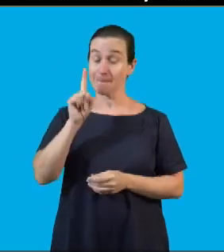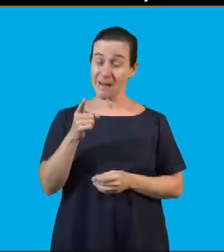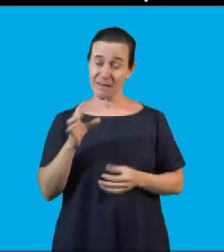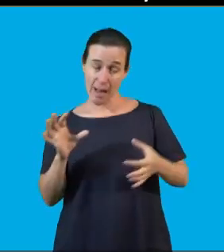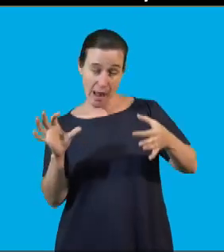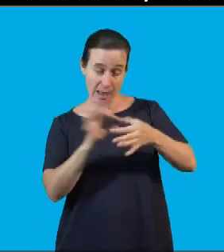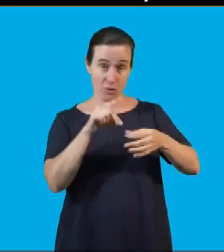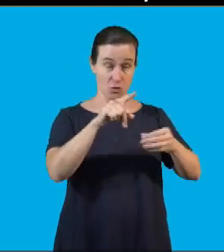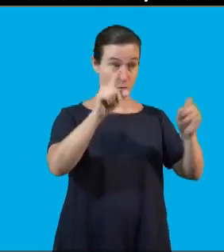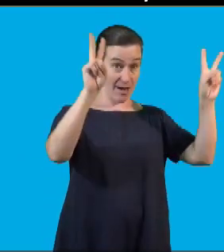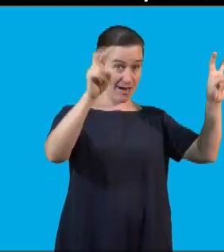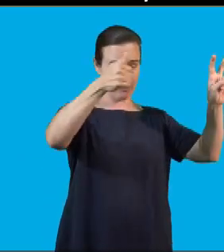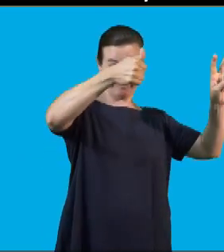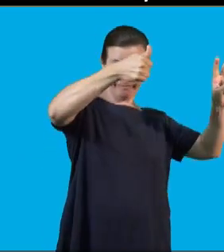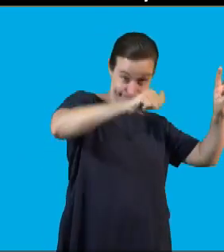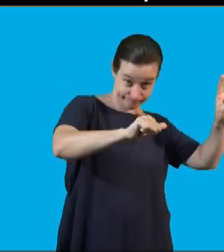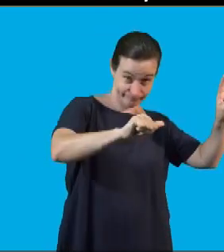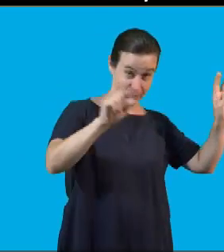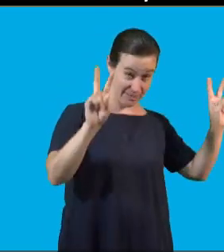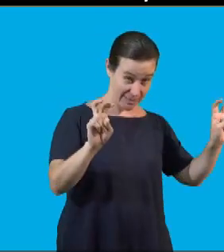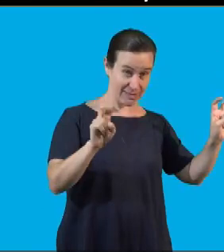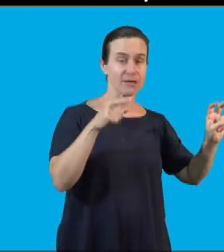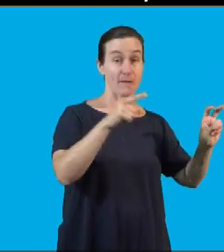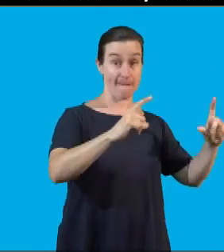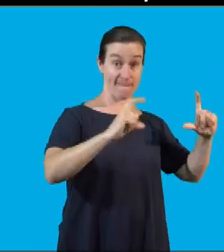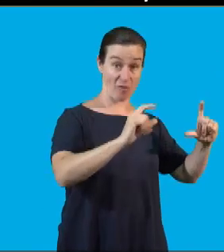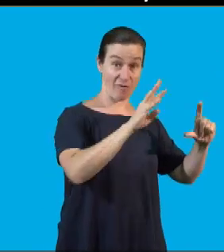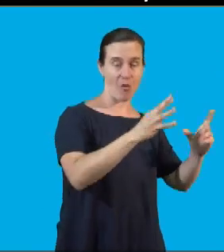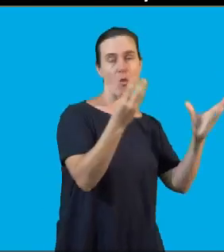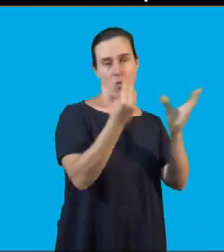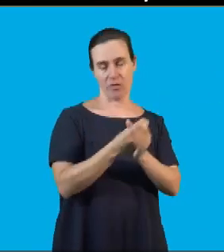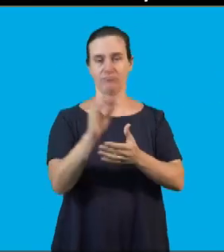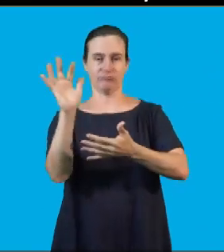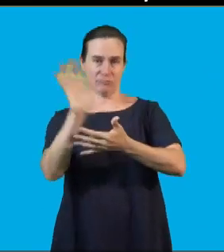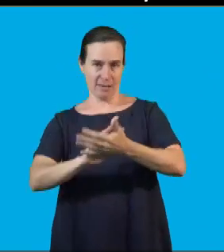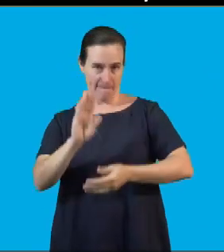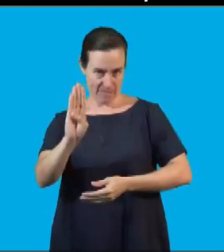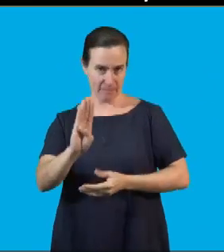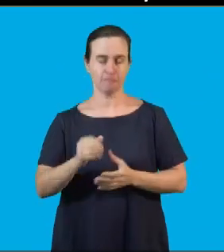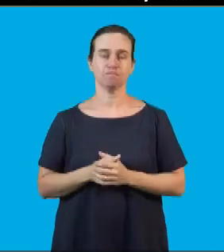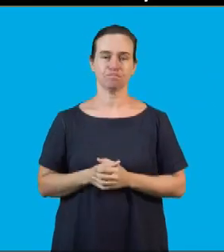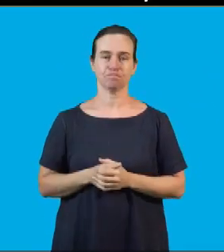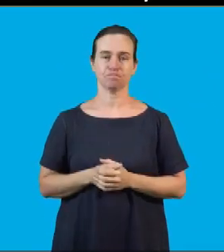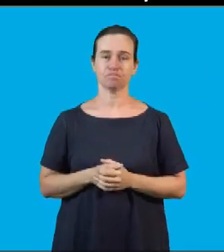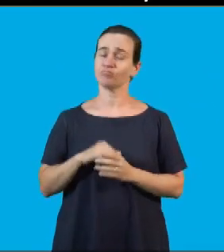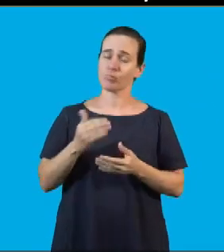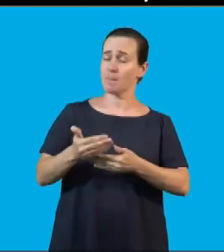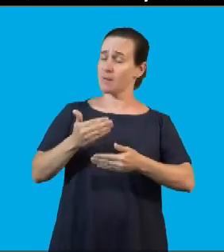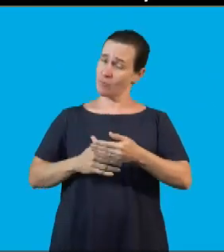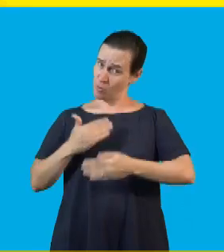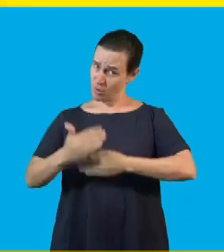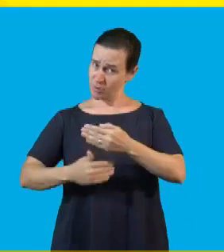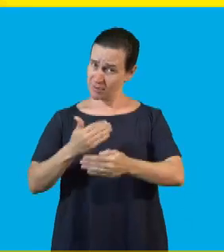you reference the subheading, paragraph 4, and text B with a critical